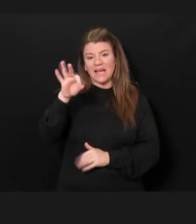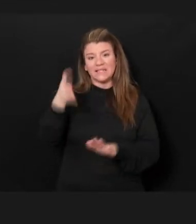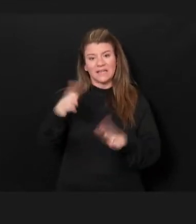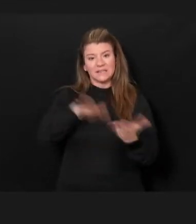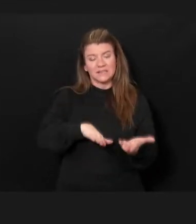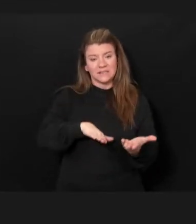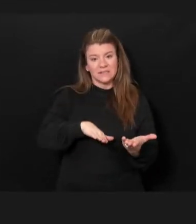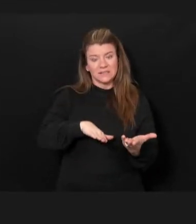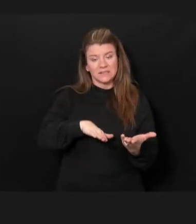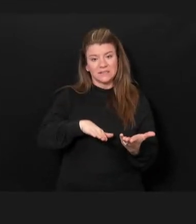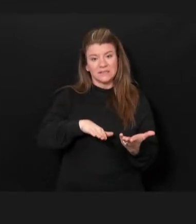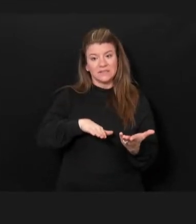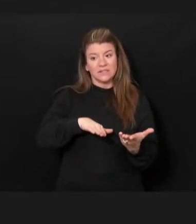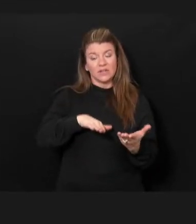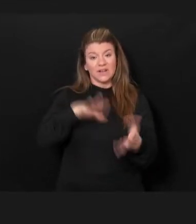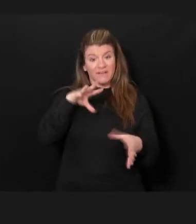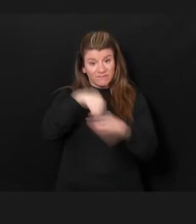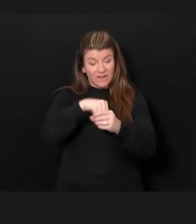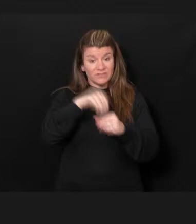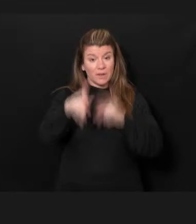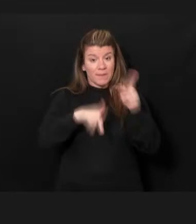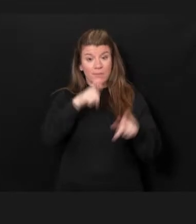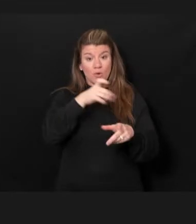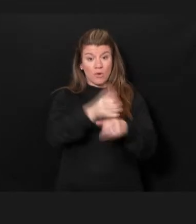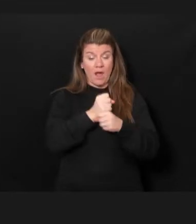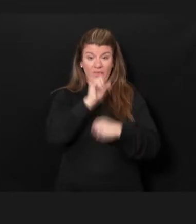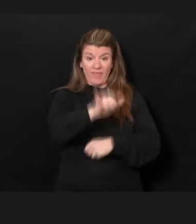deaths among people who received that vaccine.